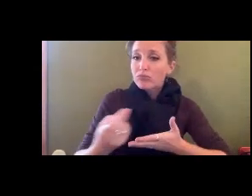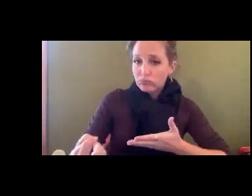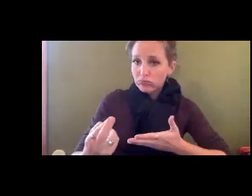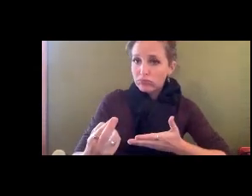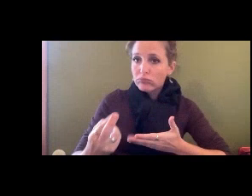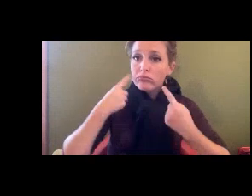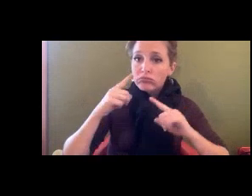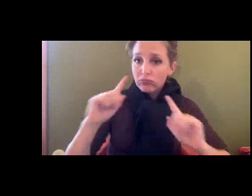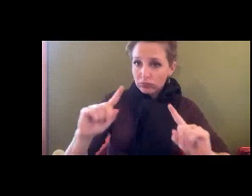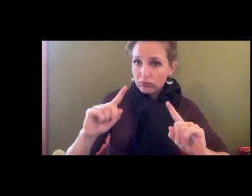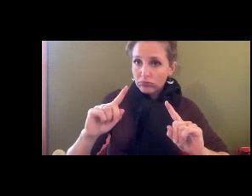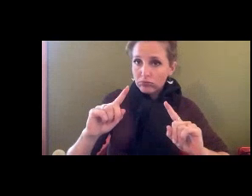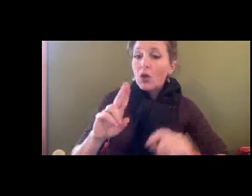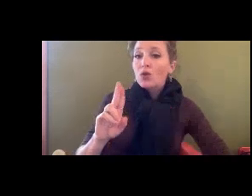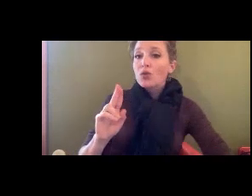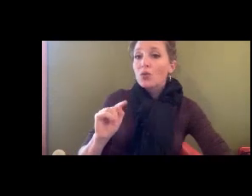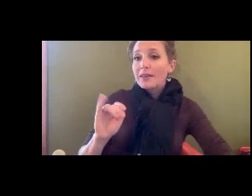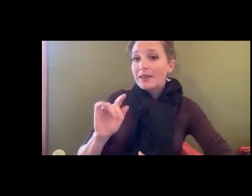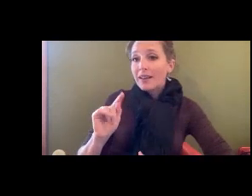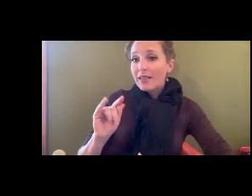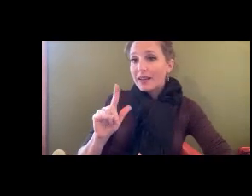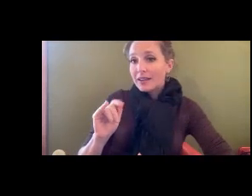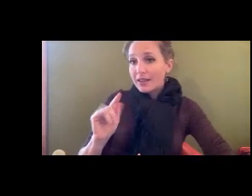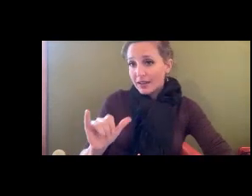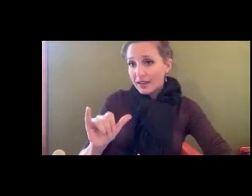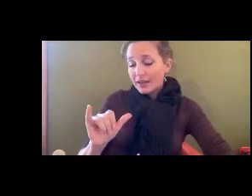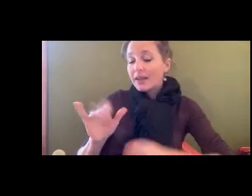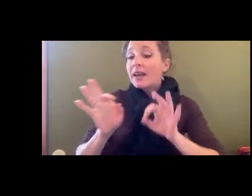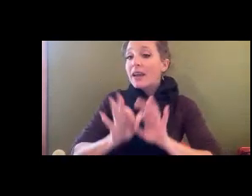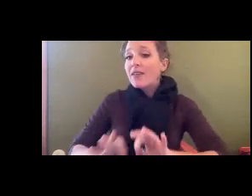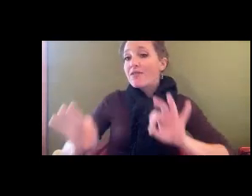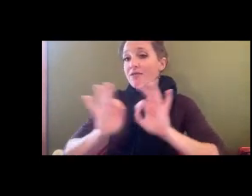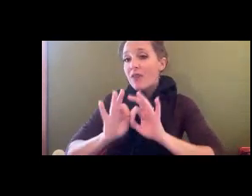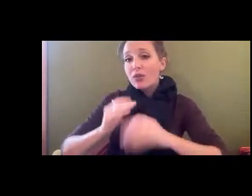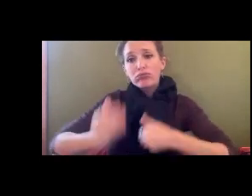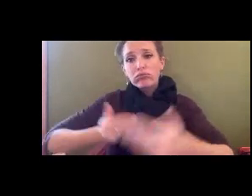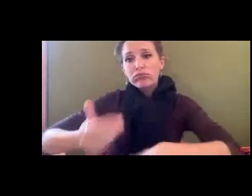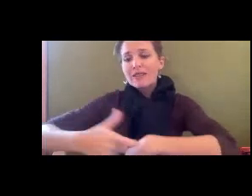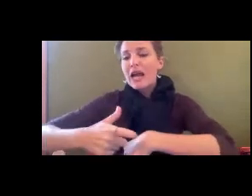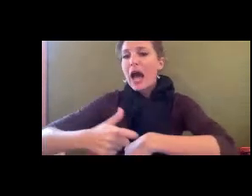and value over time while fostering natural resource regeneration.